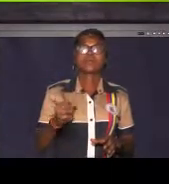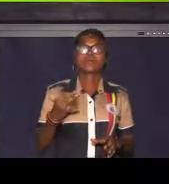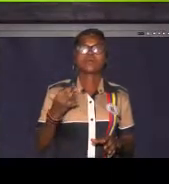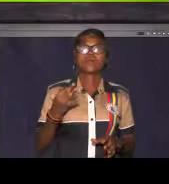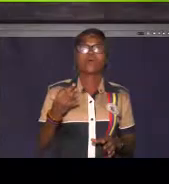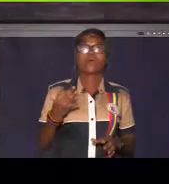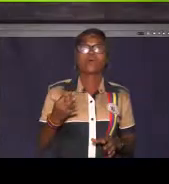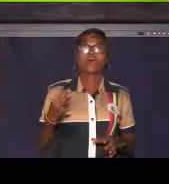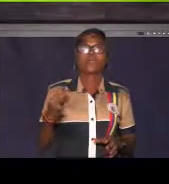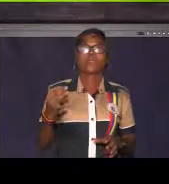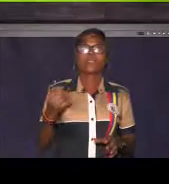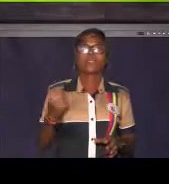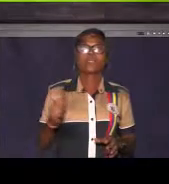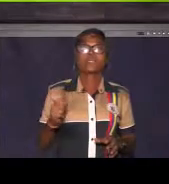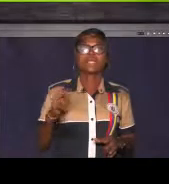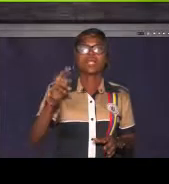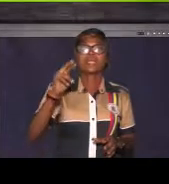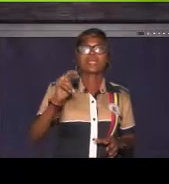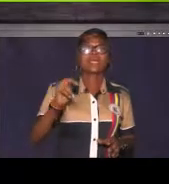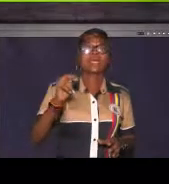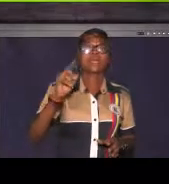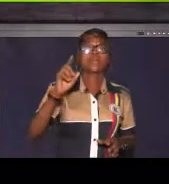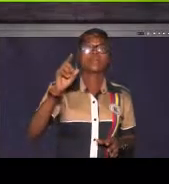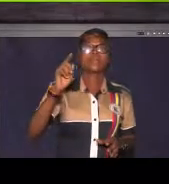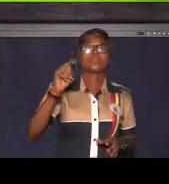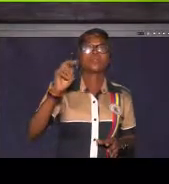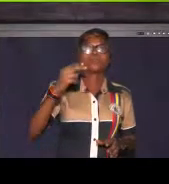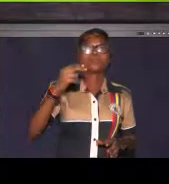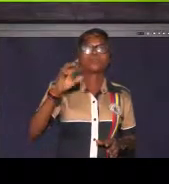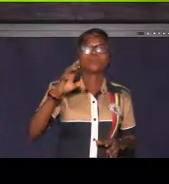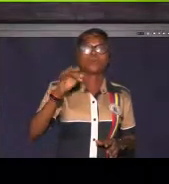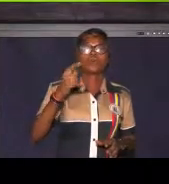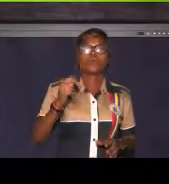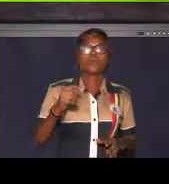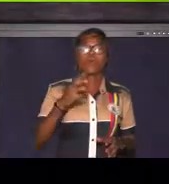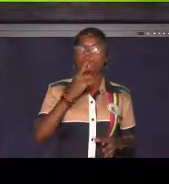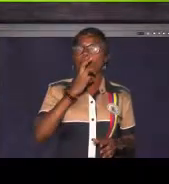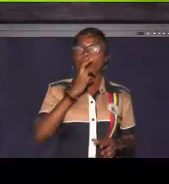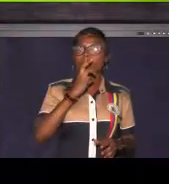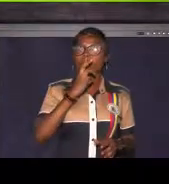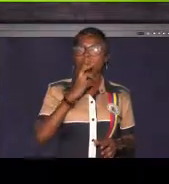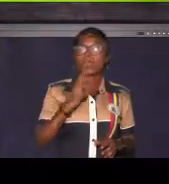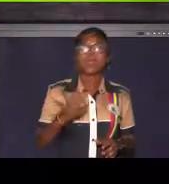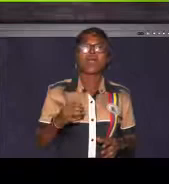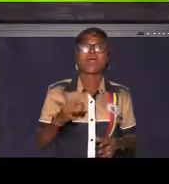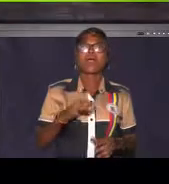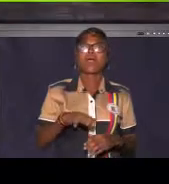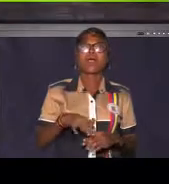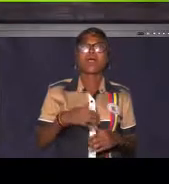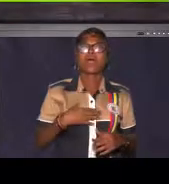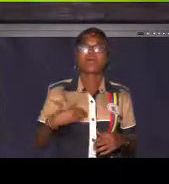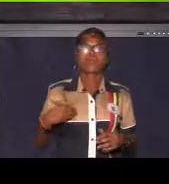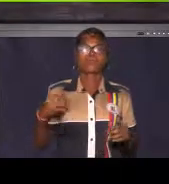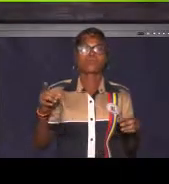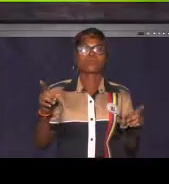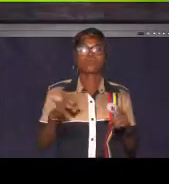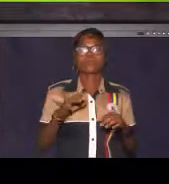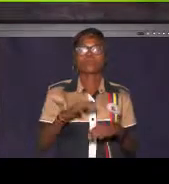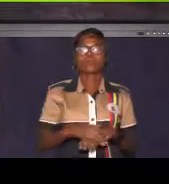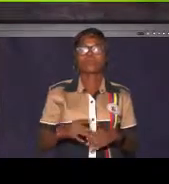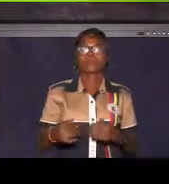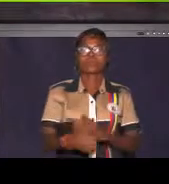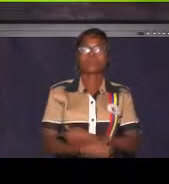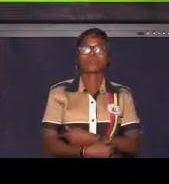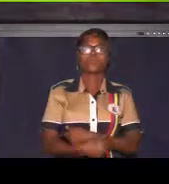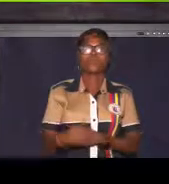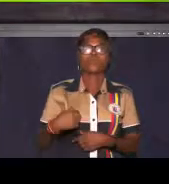You were told the gases, the nitrogen, water vapor, carbon dioxide, and so